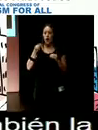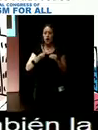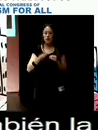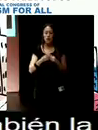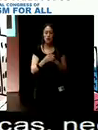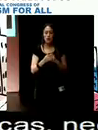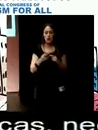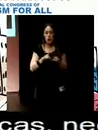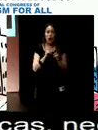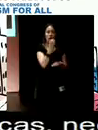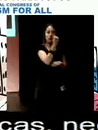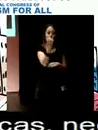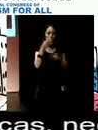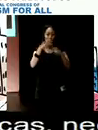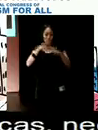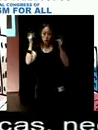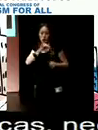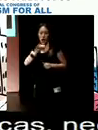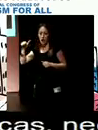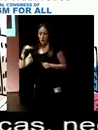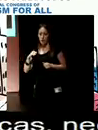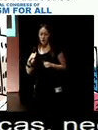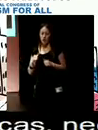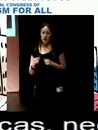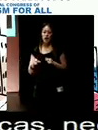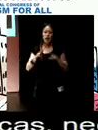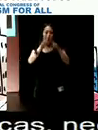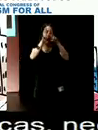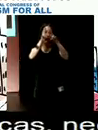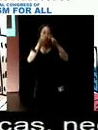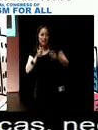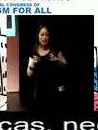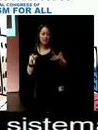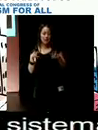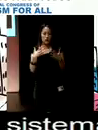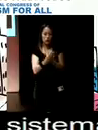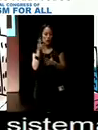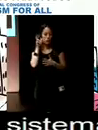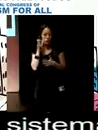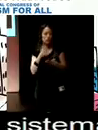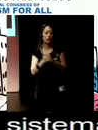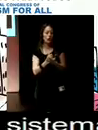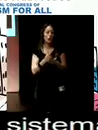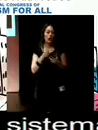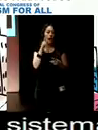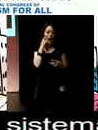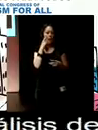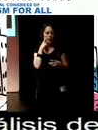systems elaborated by public and private entities. We must analyze the